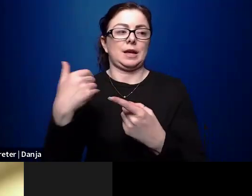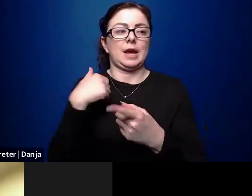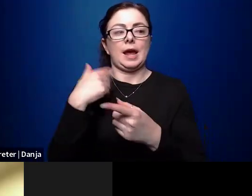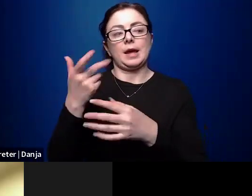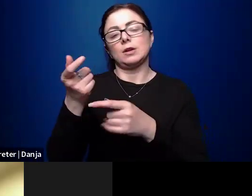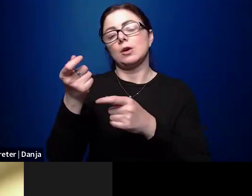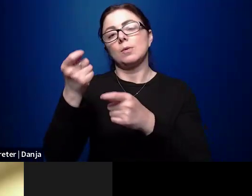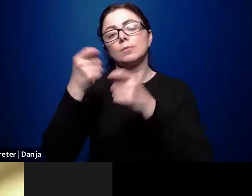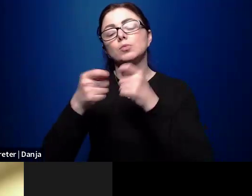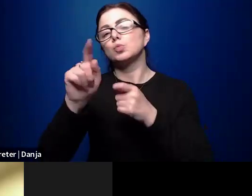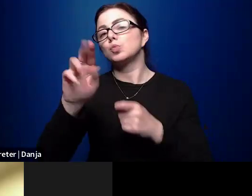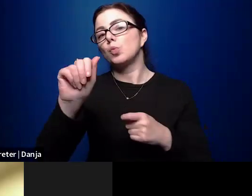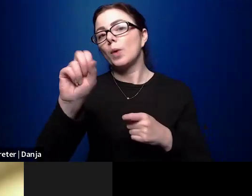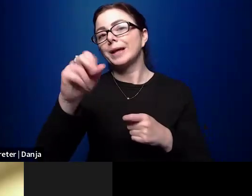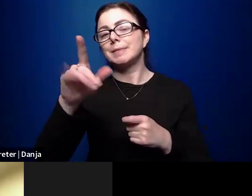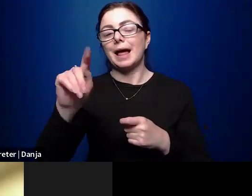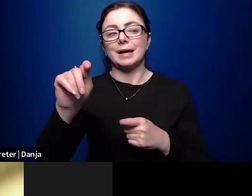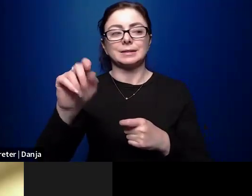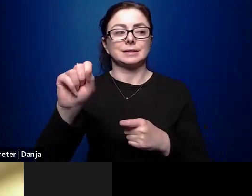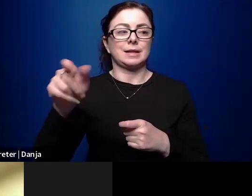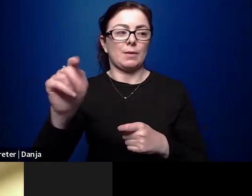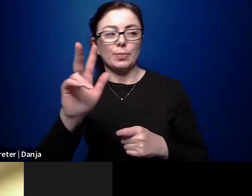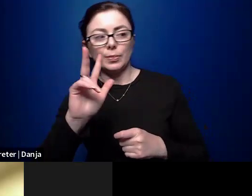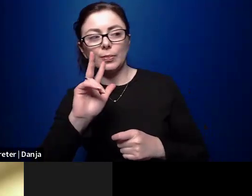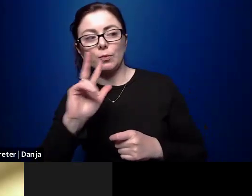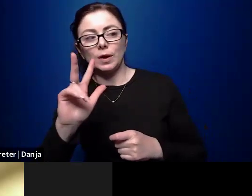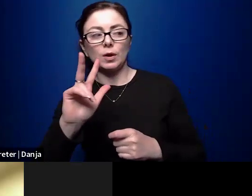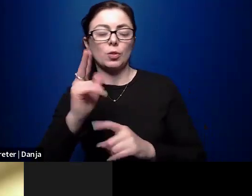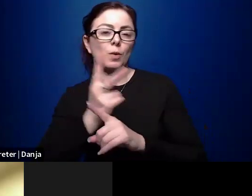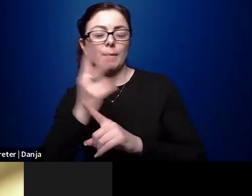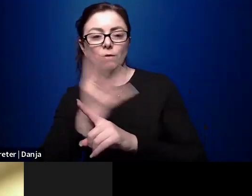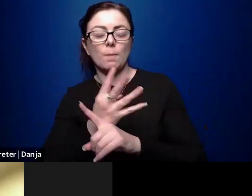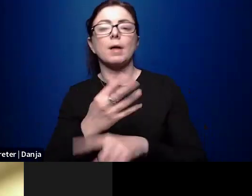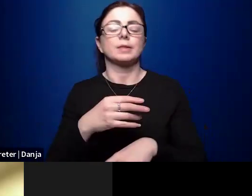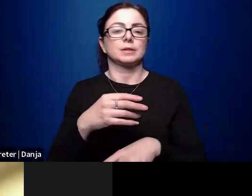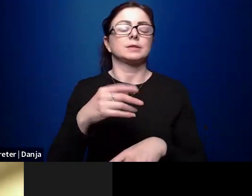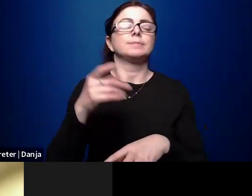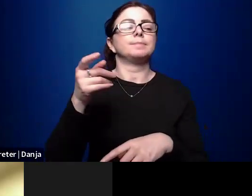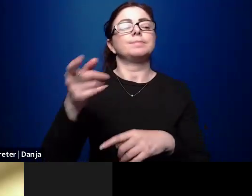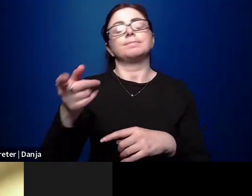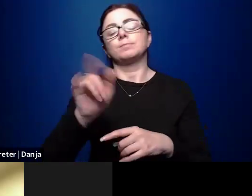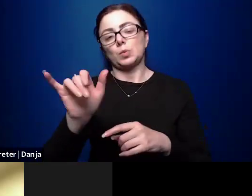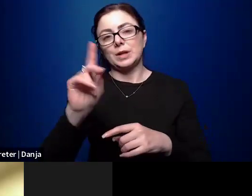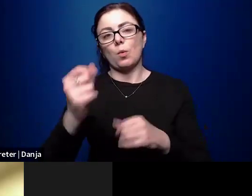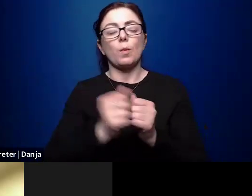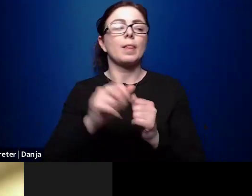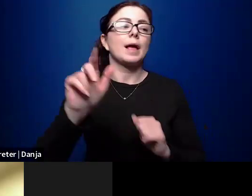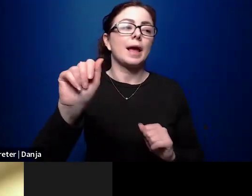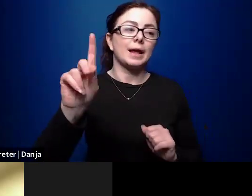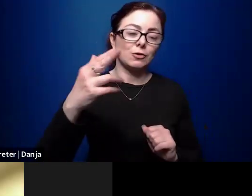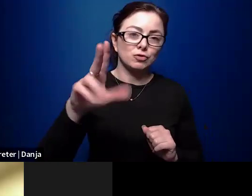age. He's since been diagnosed with autism, ADHD, and others. Andrea, let's look at your